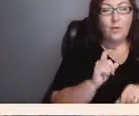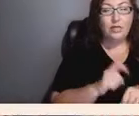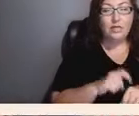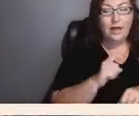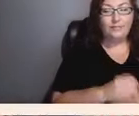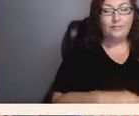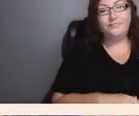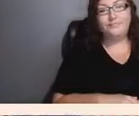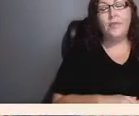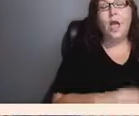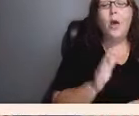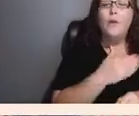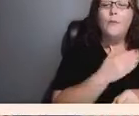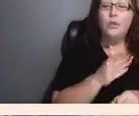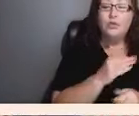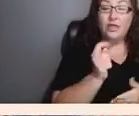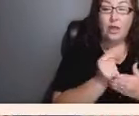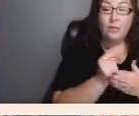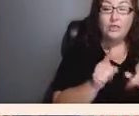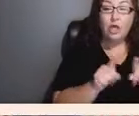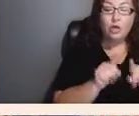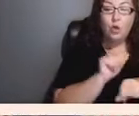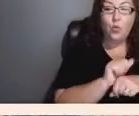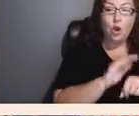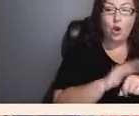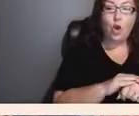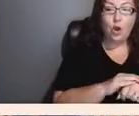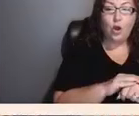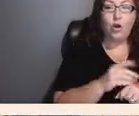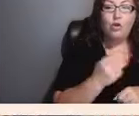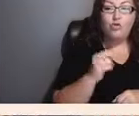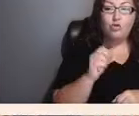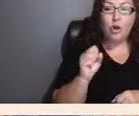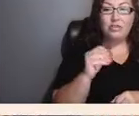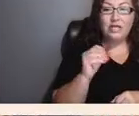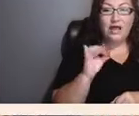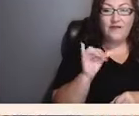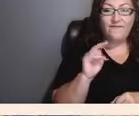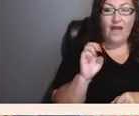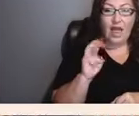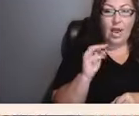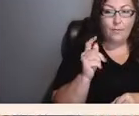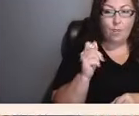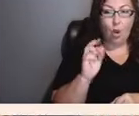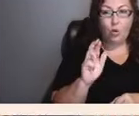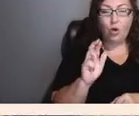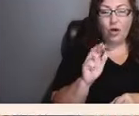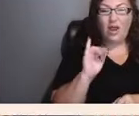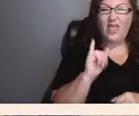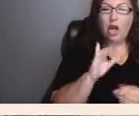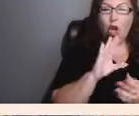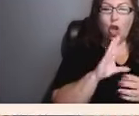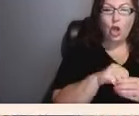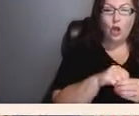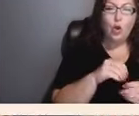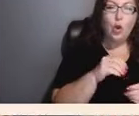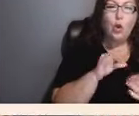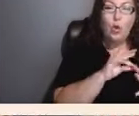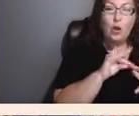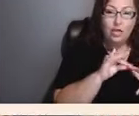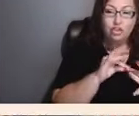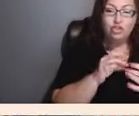Music therapists also work on gross and fine motor goals. Those include coordination, strength, range of